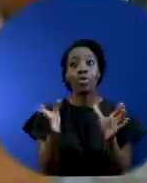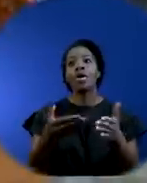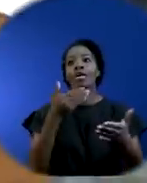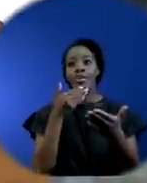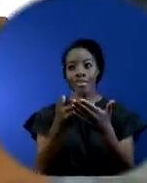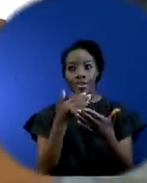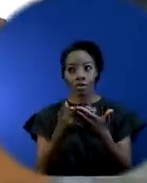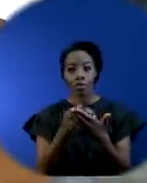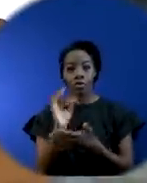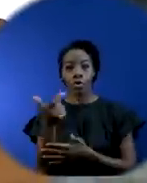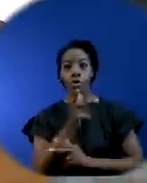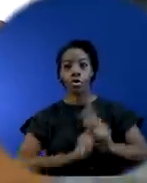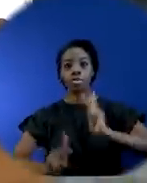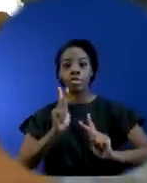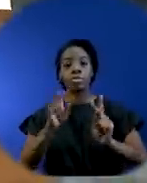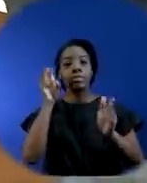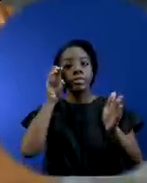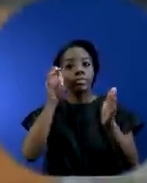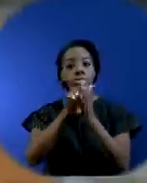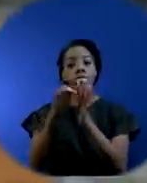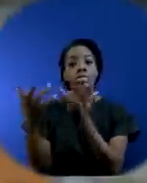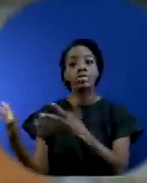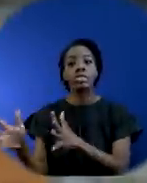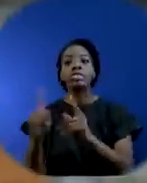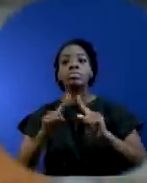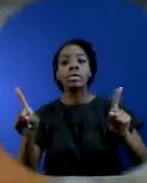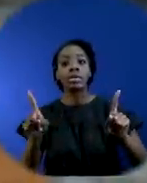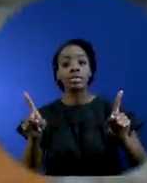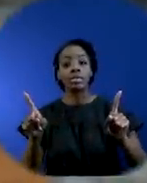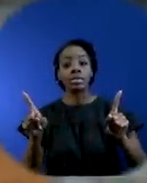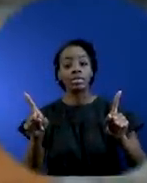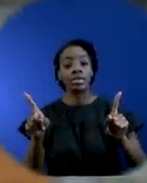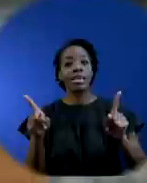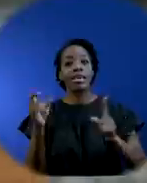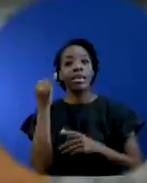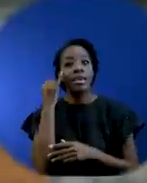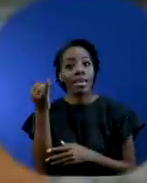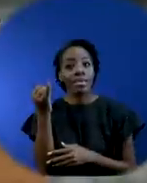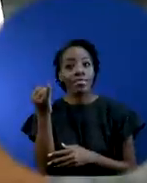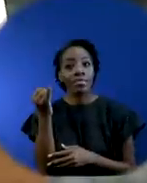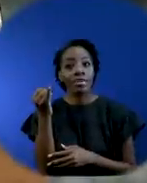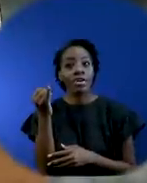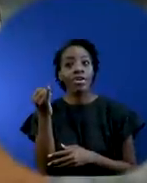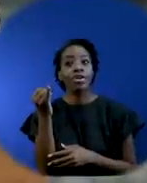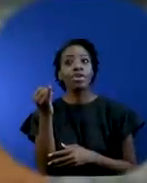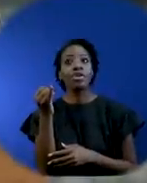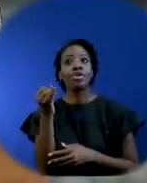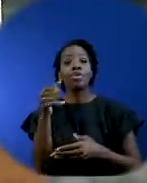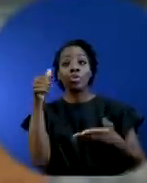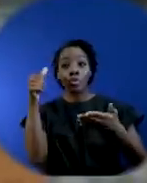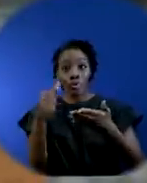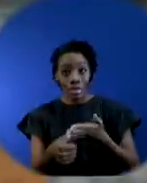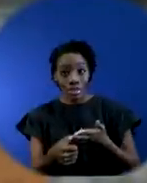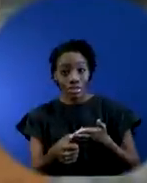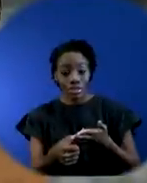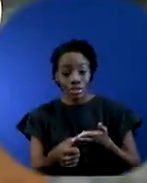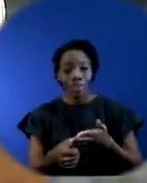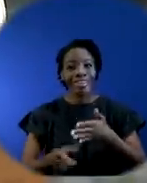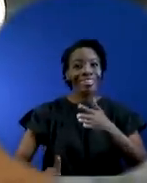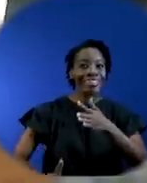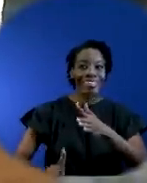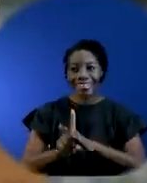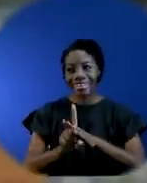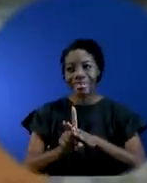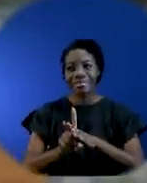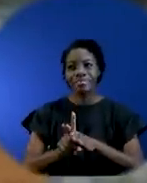who have already taken your pictures. We appreciate you. But I just need you to do one thing. If you sign up, will you please show up? It's